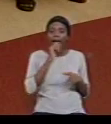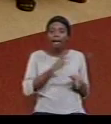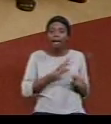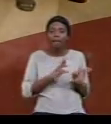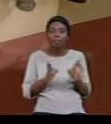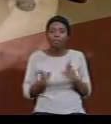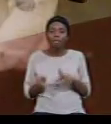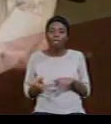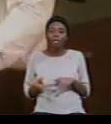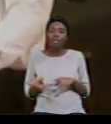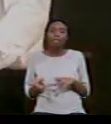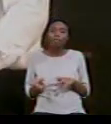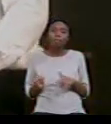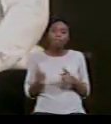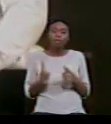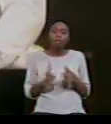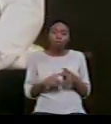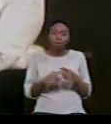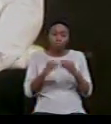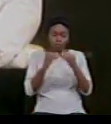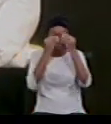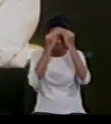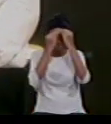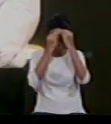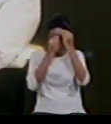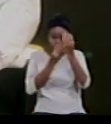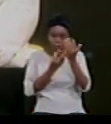I am ready to